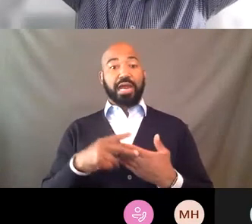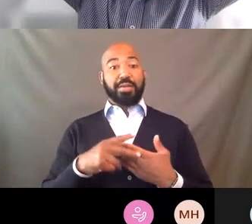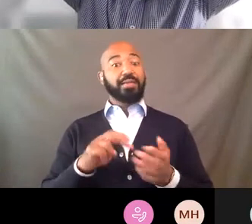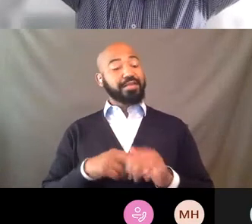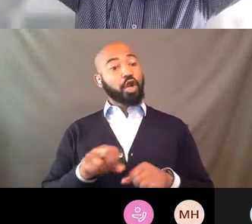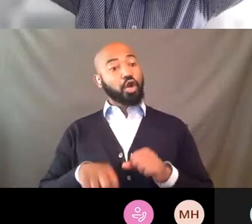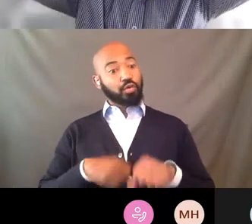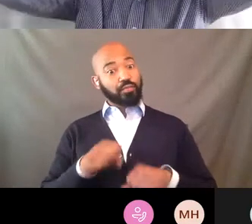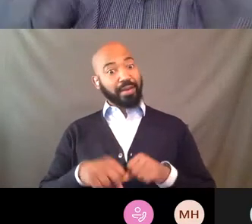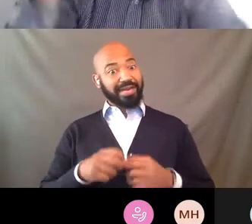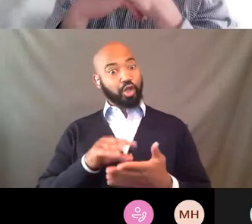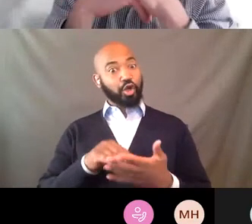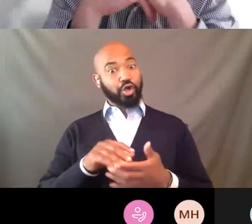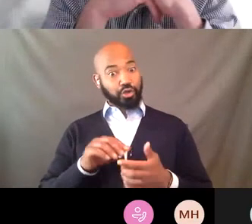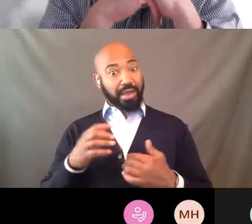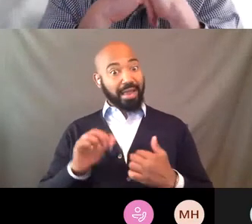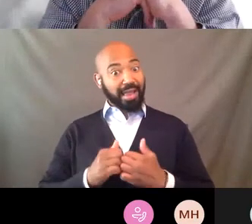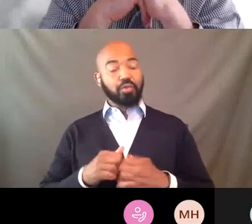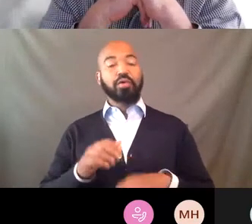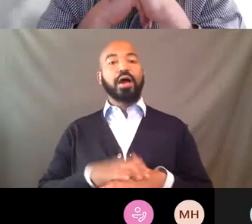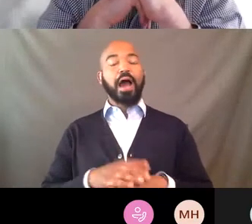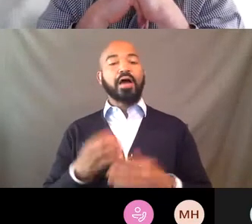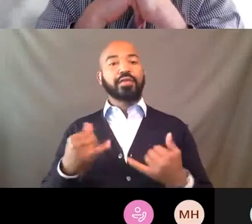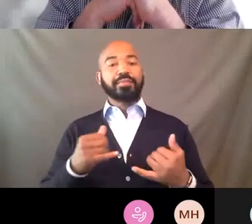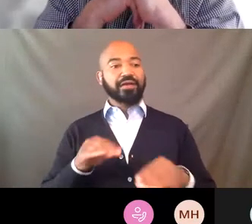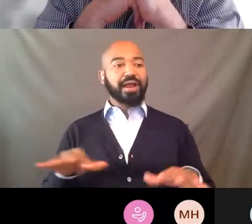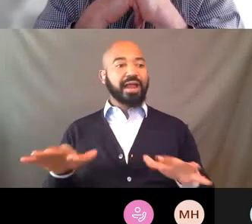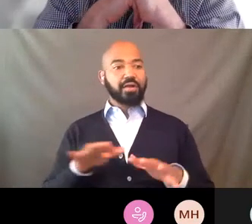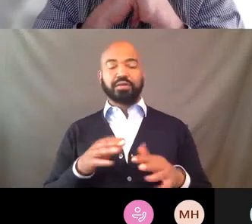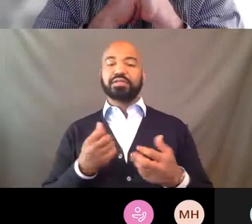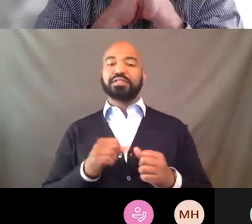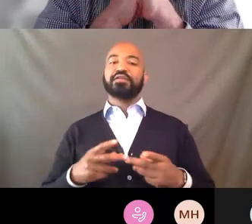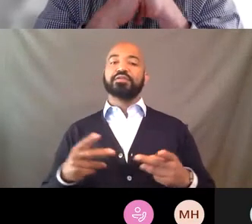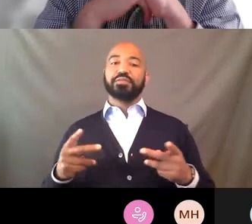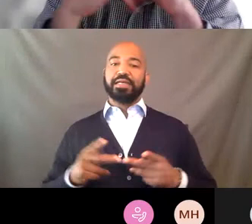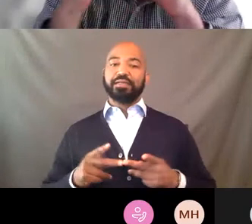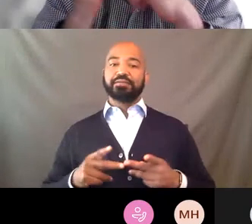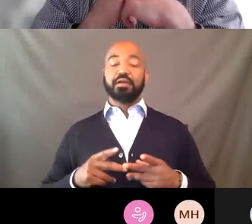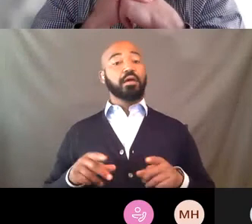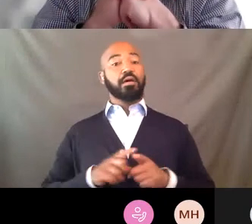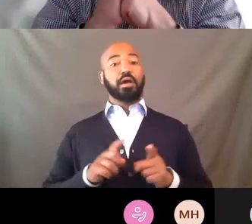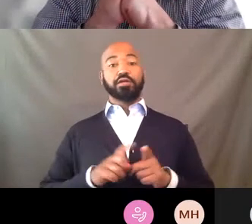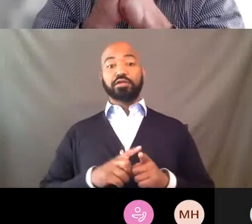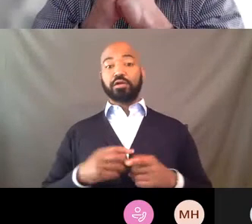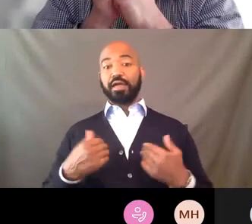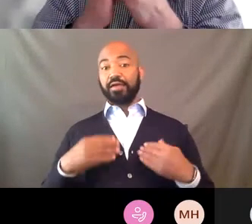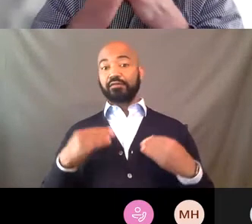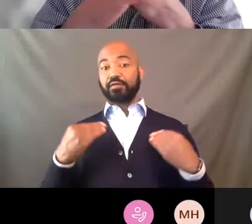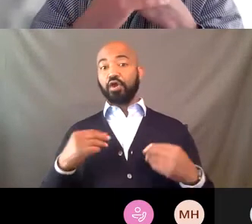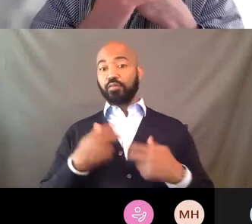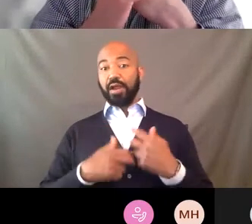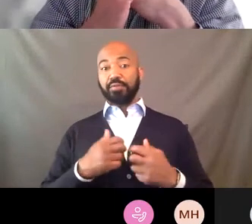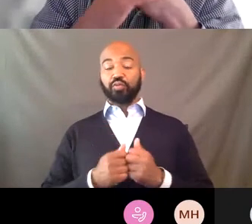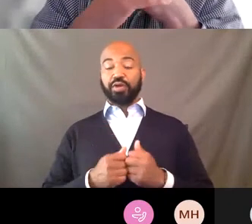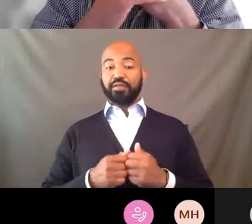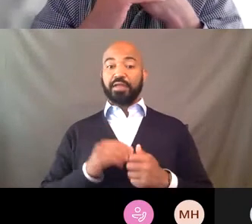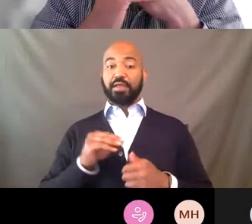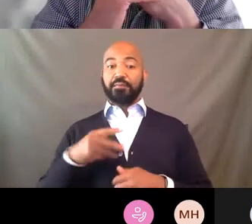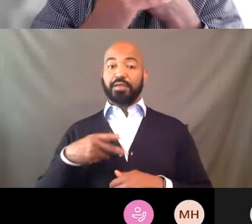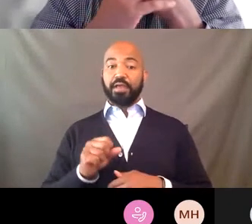playground. It's the safest place to do it. We don't really see any reports of issues with our MPS partners where biking